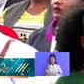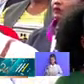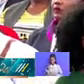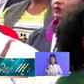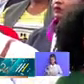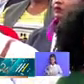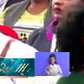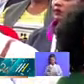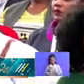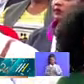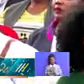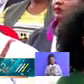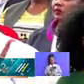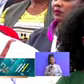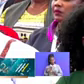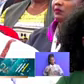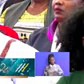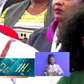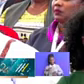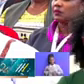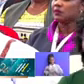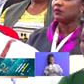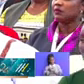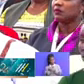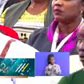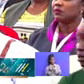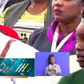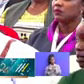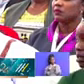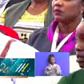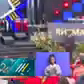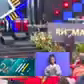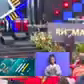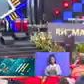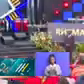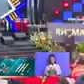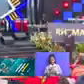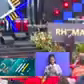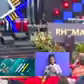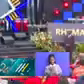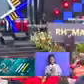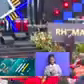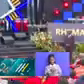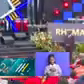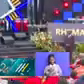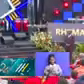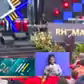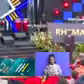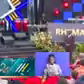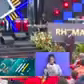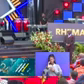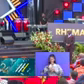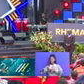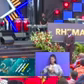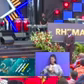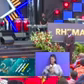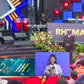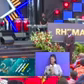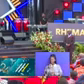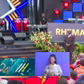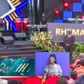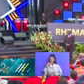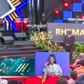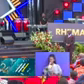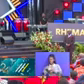me it's not a nation that go to church and number two Nation like Switzerland when they go to church they are not